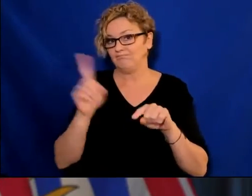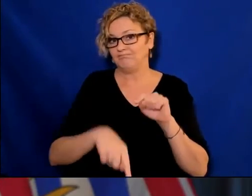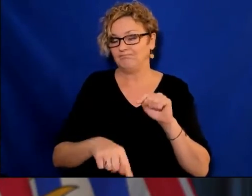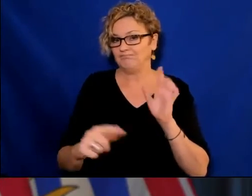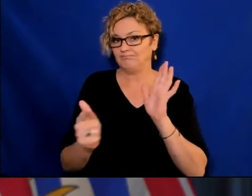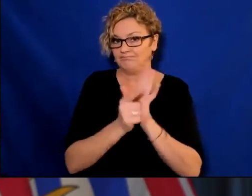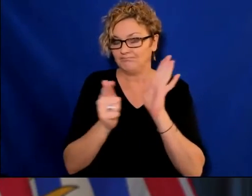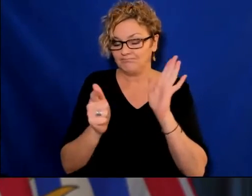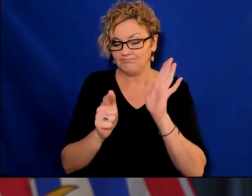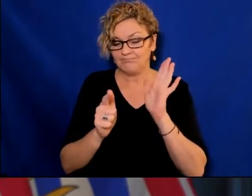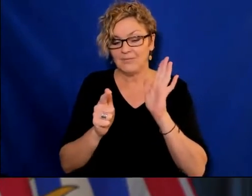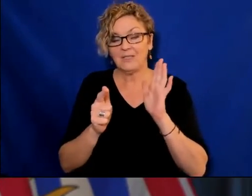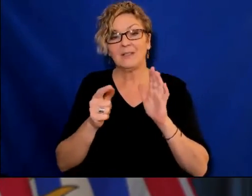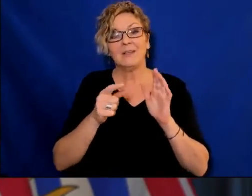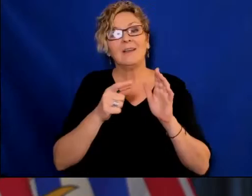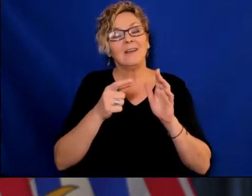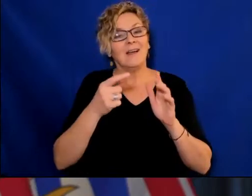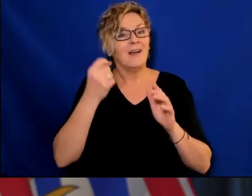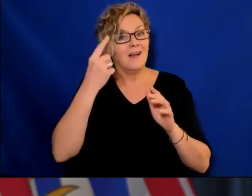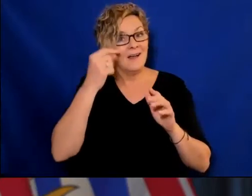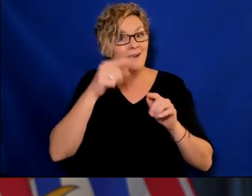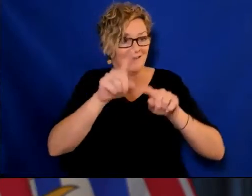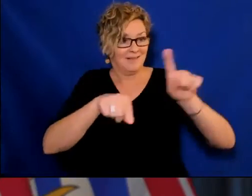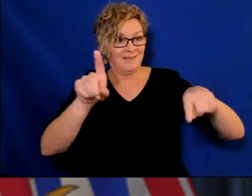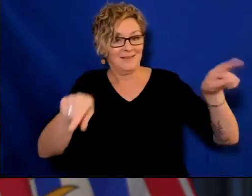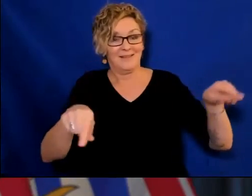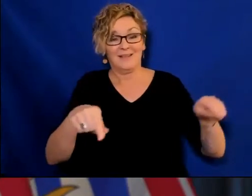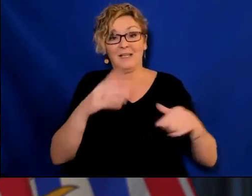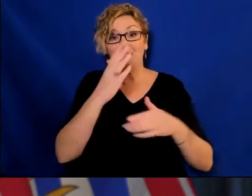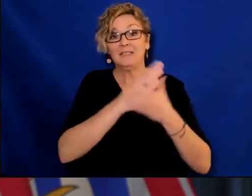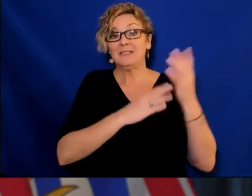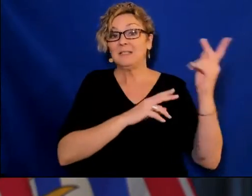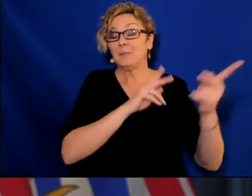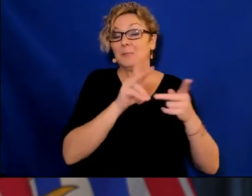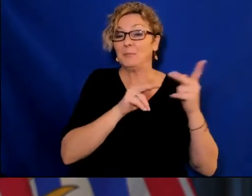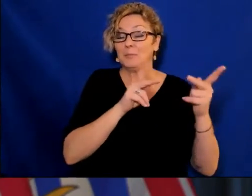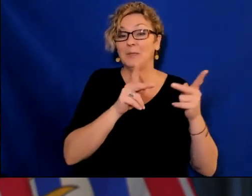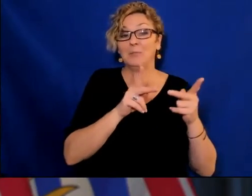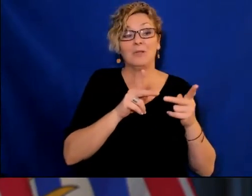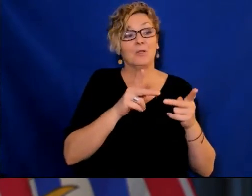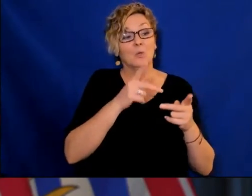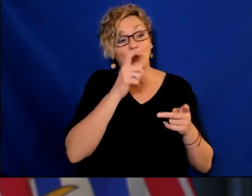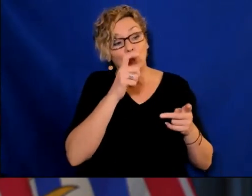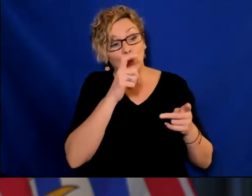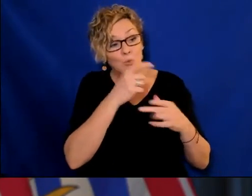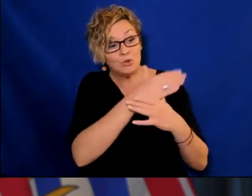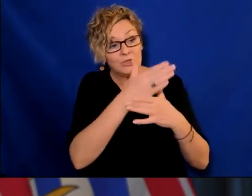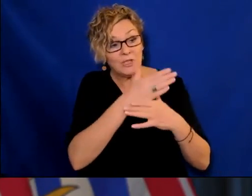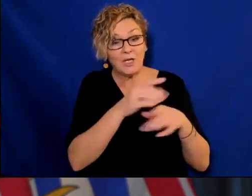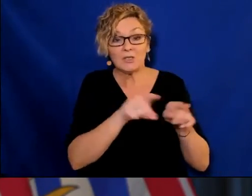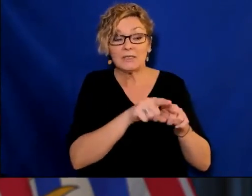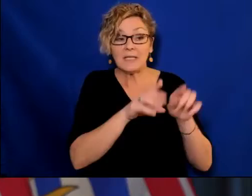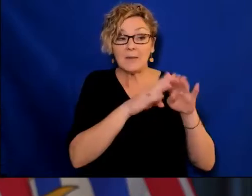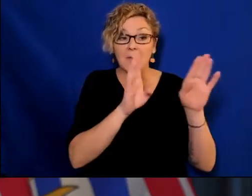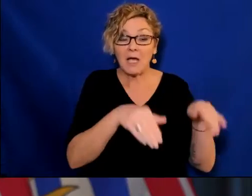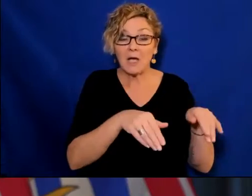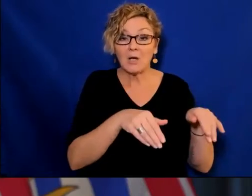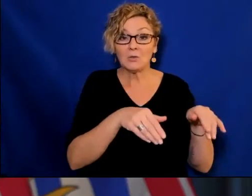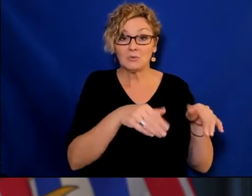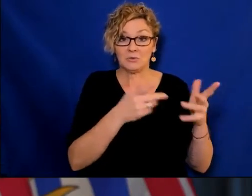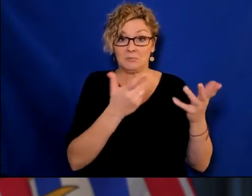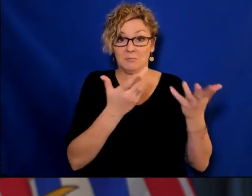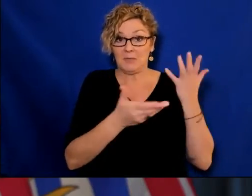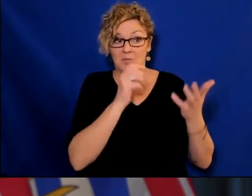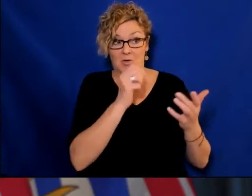that may be people that we're related to, it may be people that we are close to. So if people living alone, they may have one or two